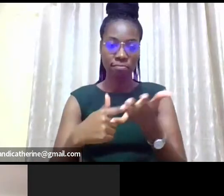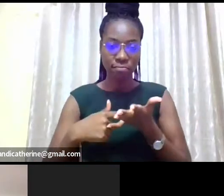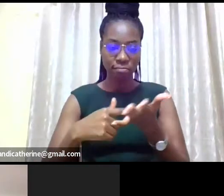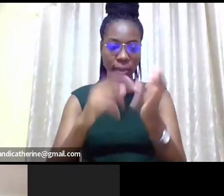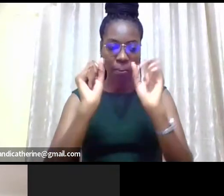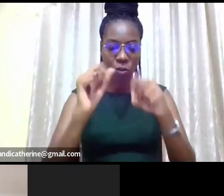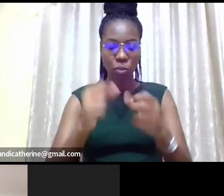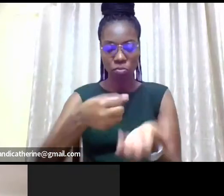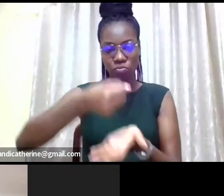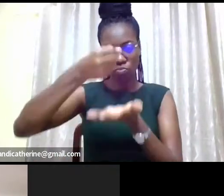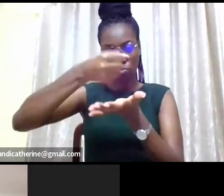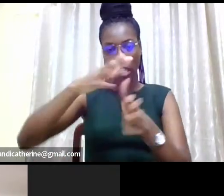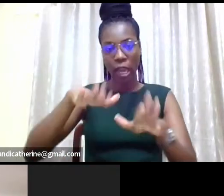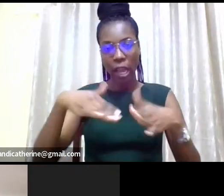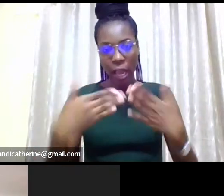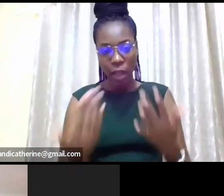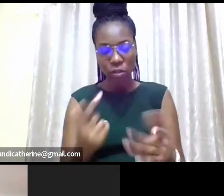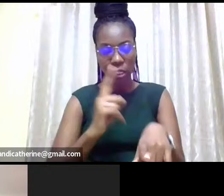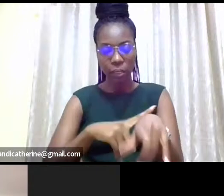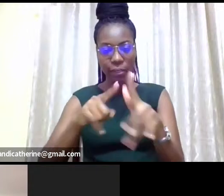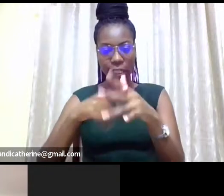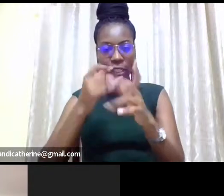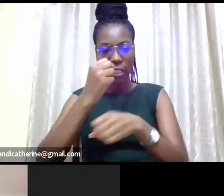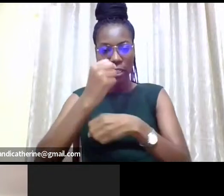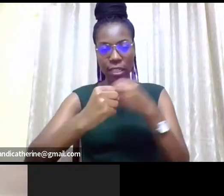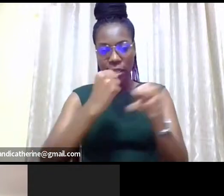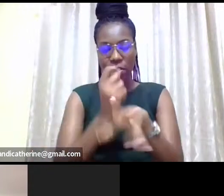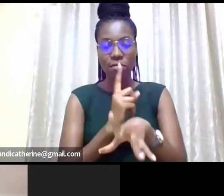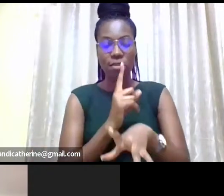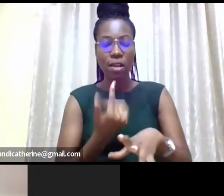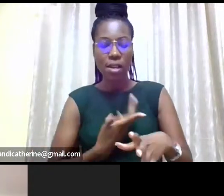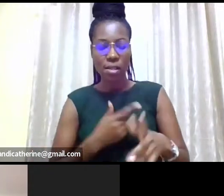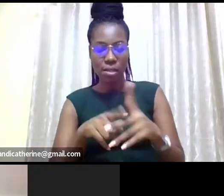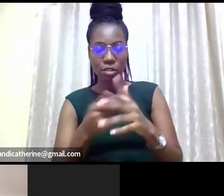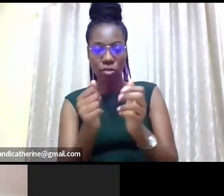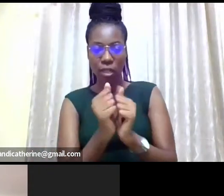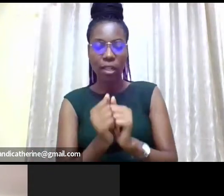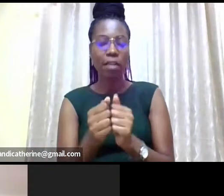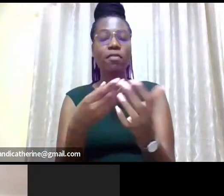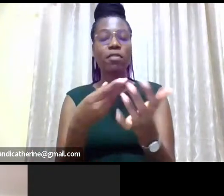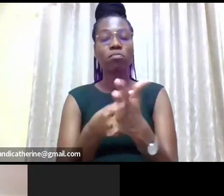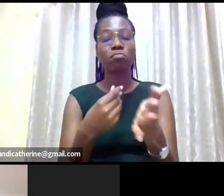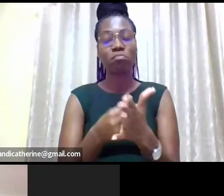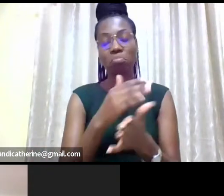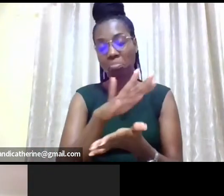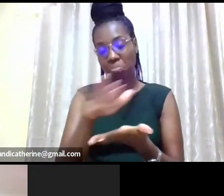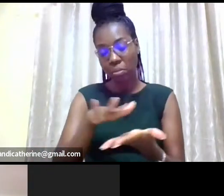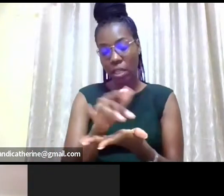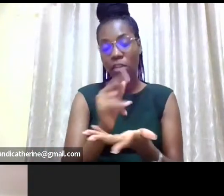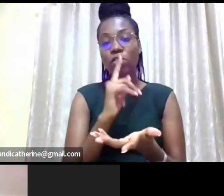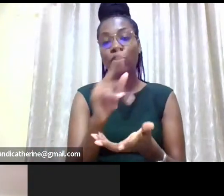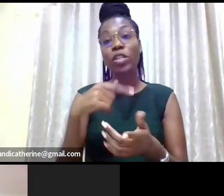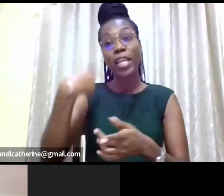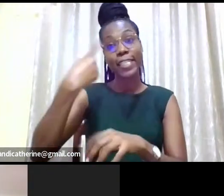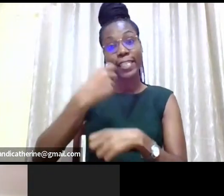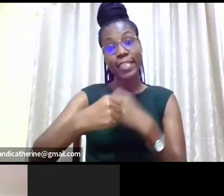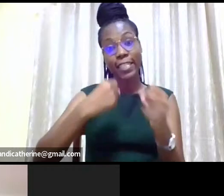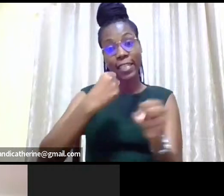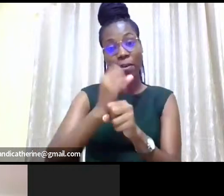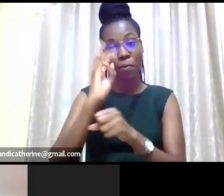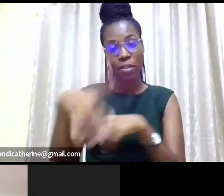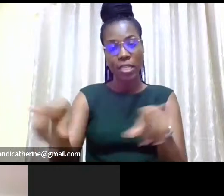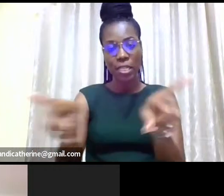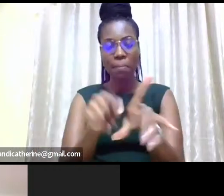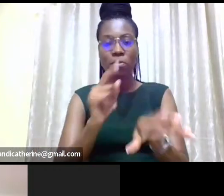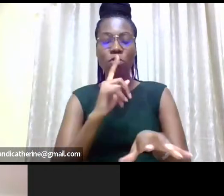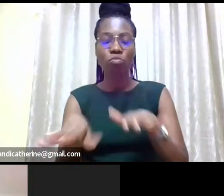the year. We normally start with the financial segment. So, and hopefully next year we are still going to be doing the same. So with me is my co-host,